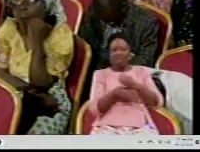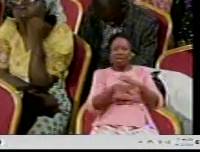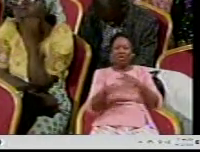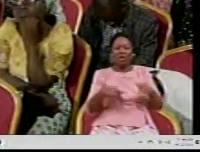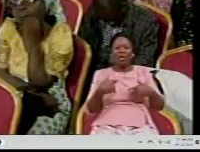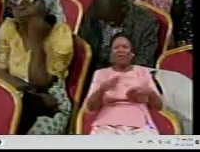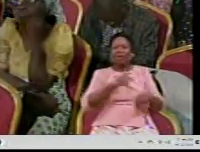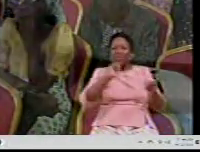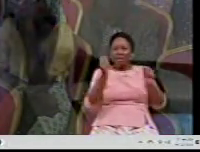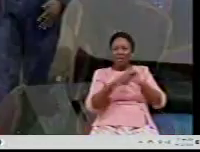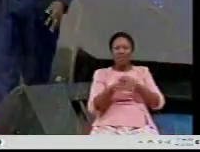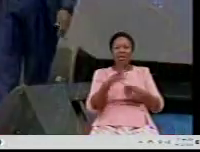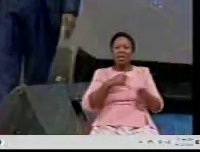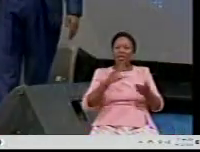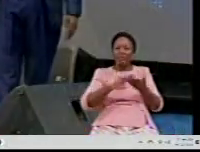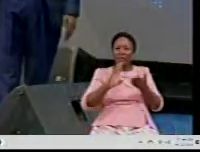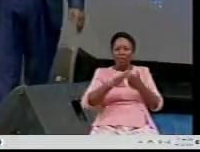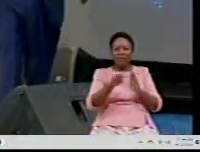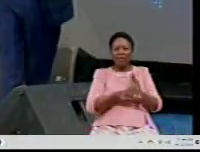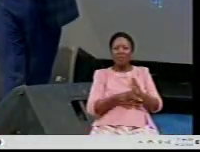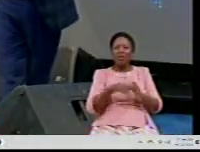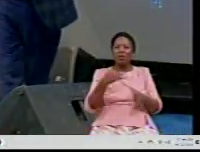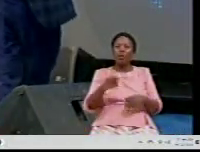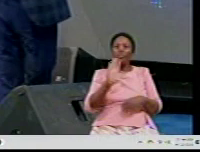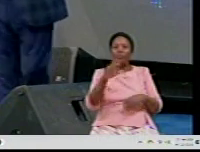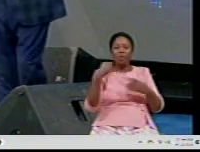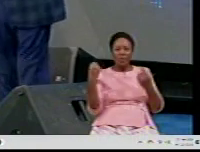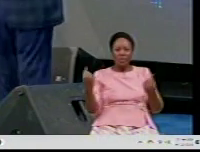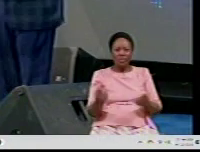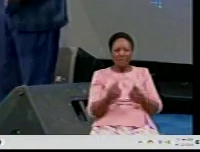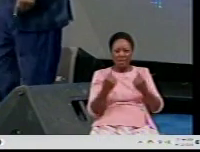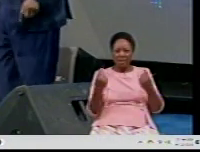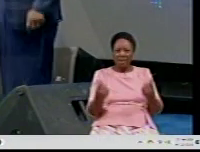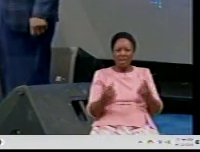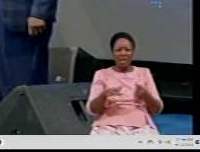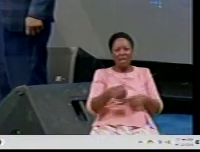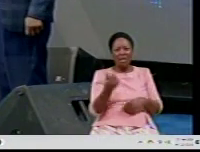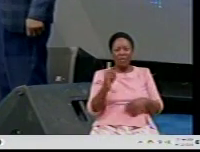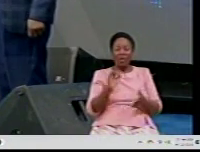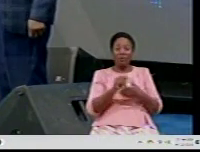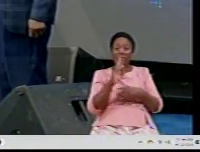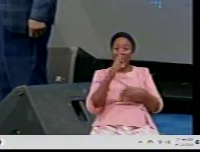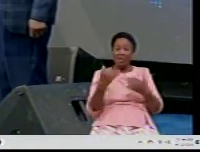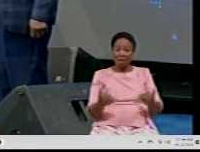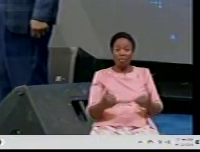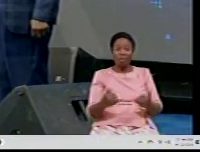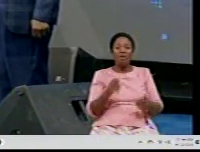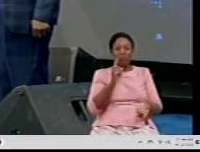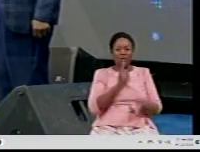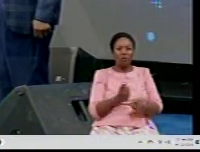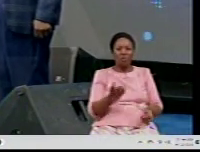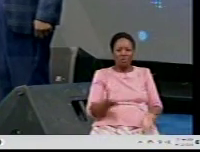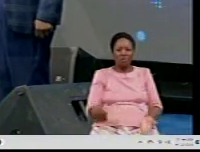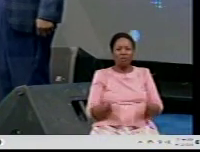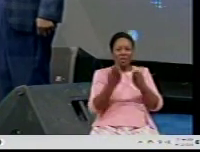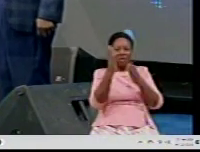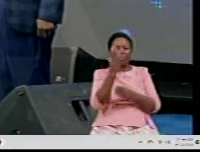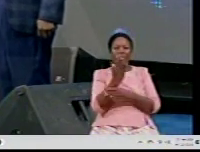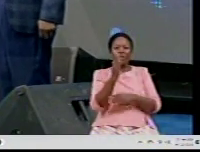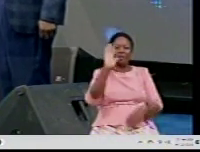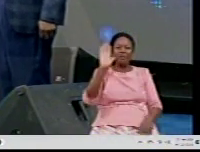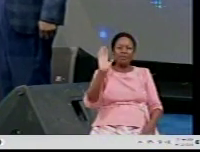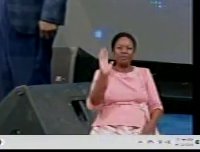life, the forgiveness of your sin. Wherever you are, raise up that hand.